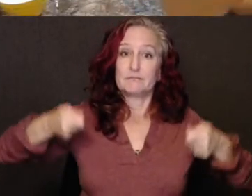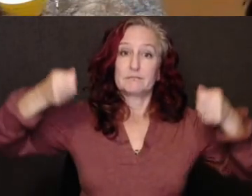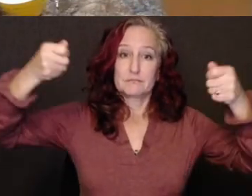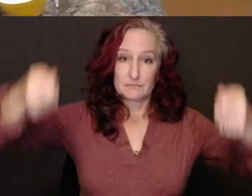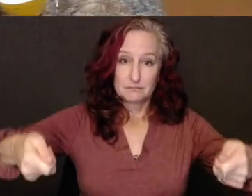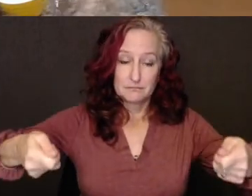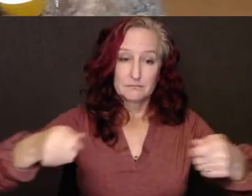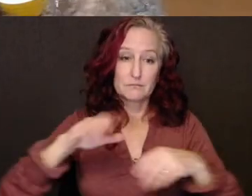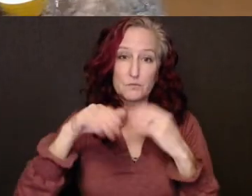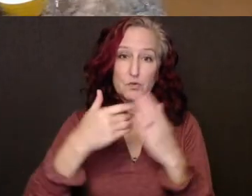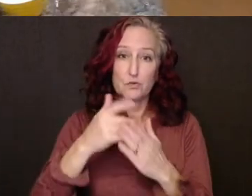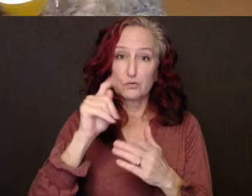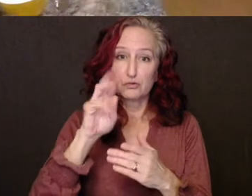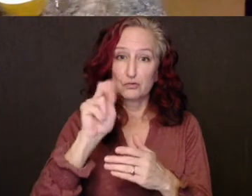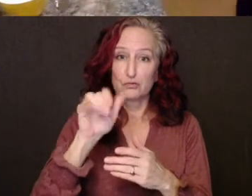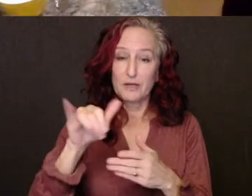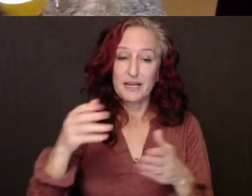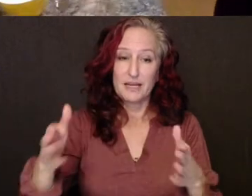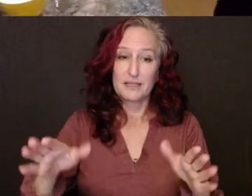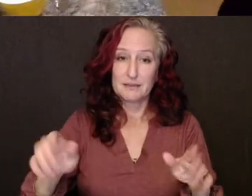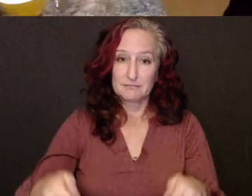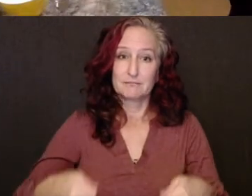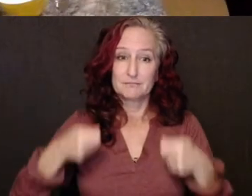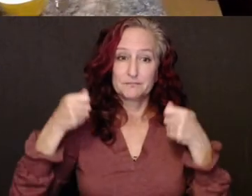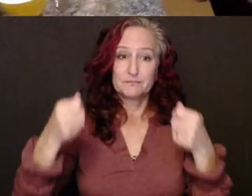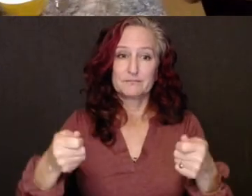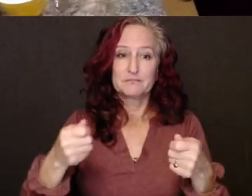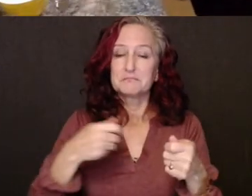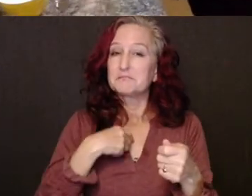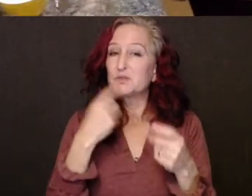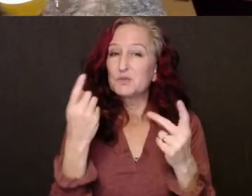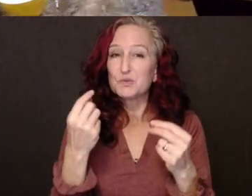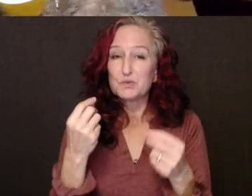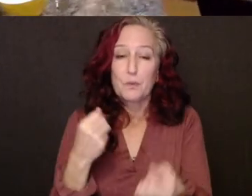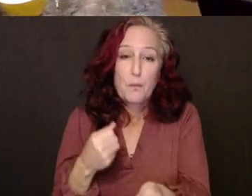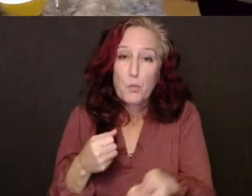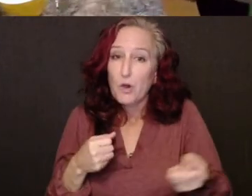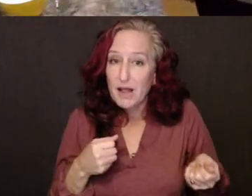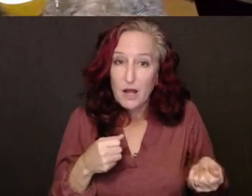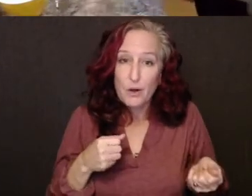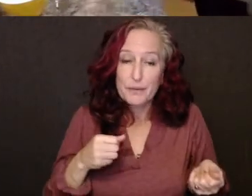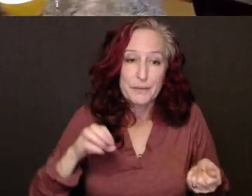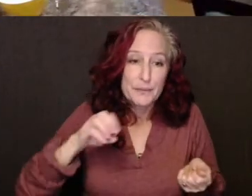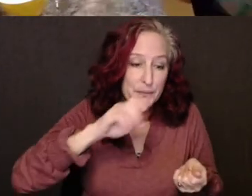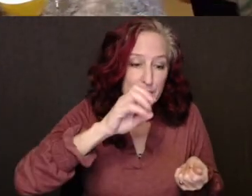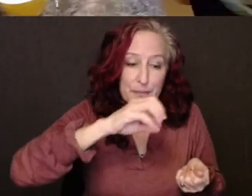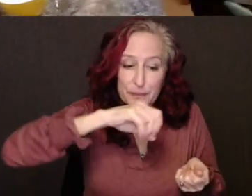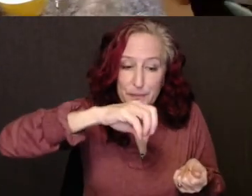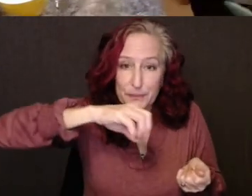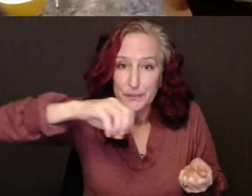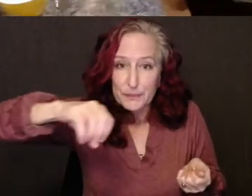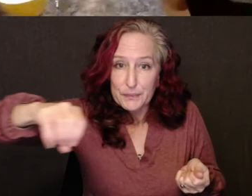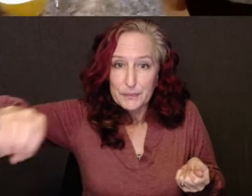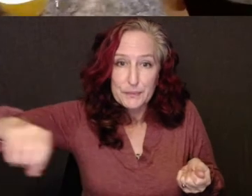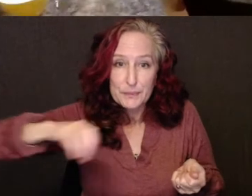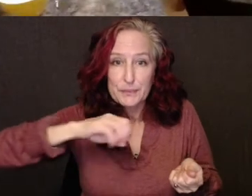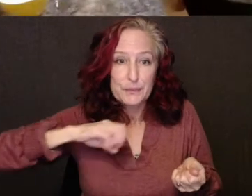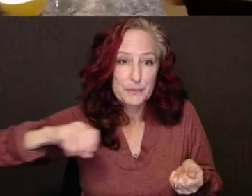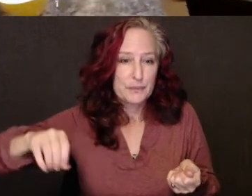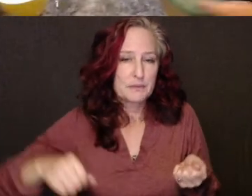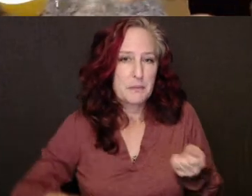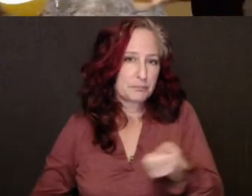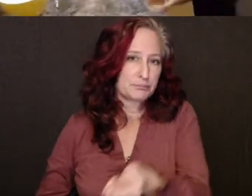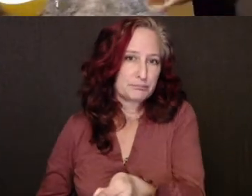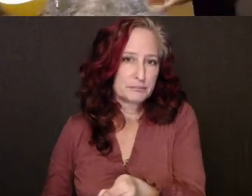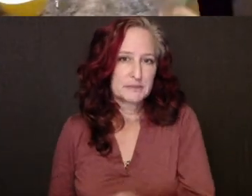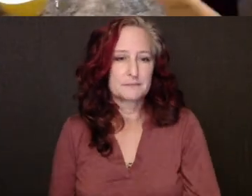with my oven mitt. And so this is a part where you want to be careful. If you feel uncomfortable,